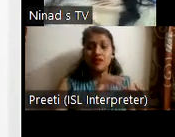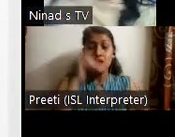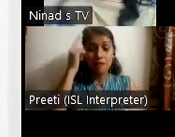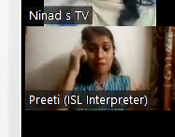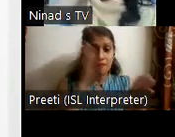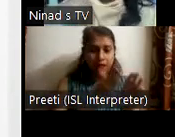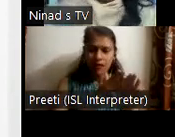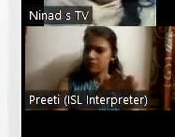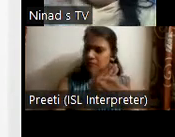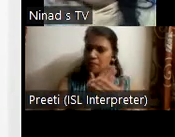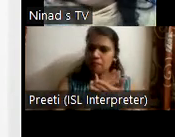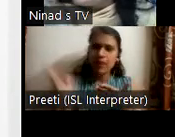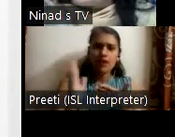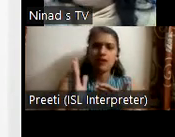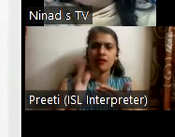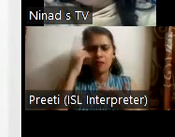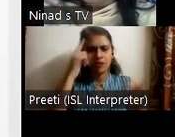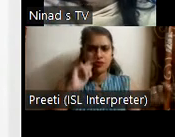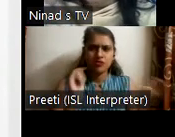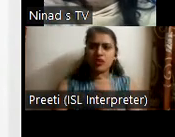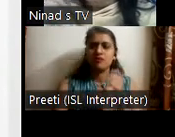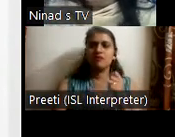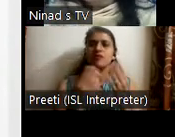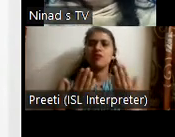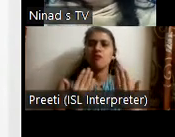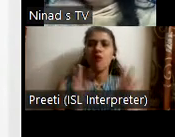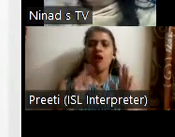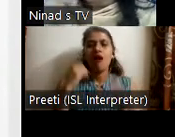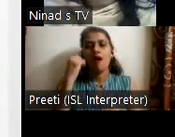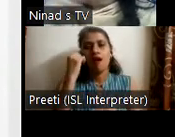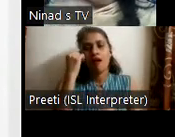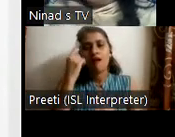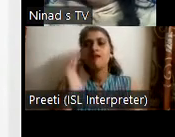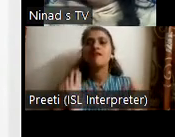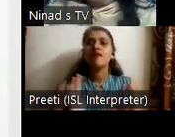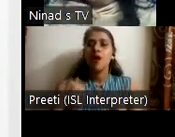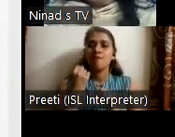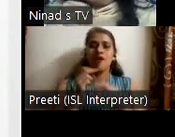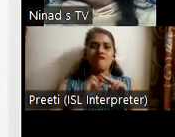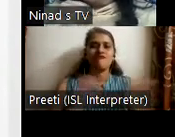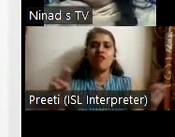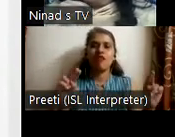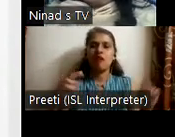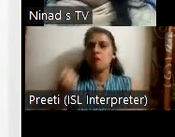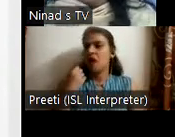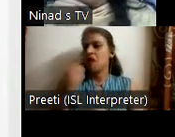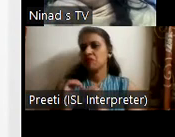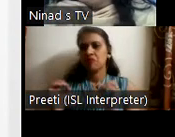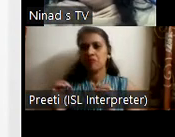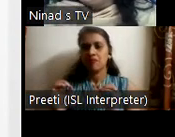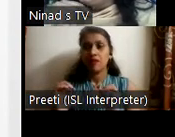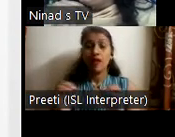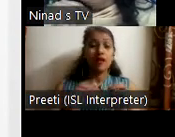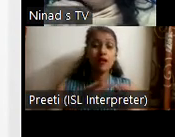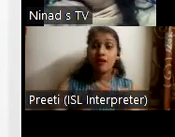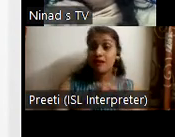psychological process from the mindsets of powerful to understand the powerless, because we have to have an approach that, and we have to tell